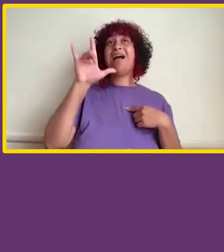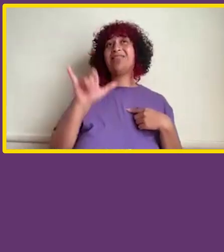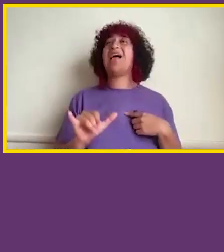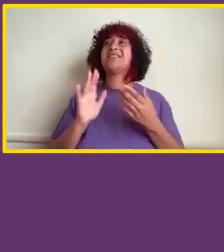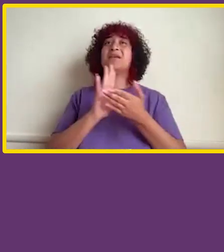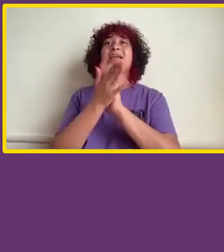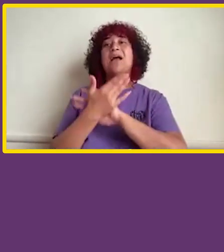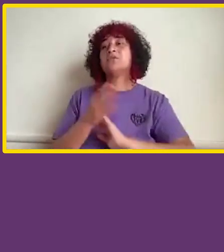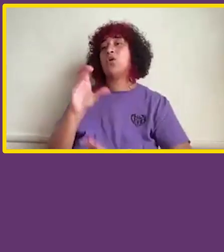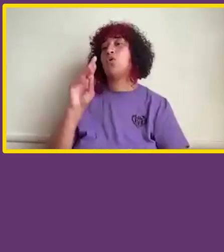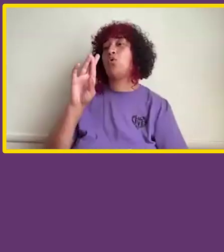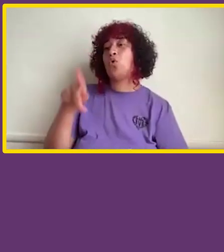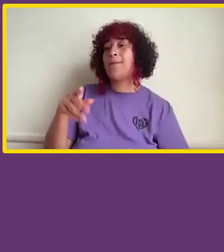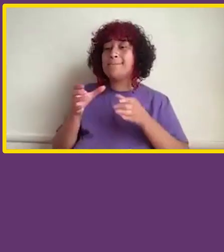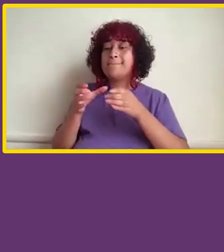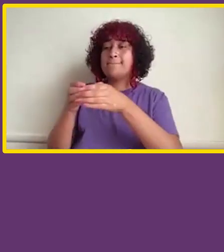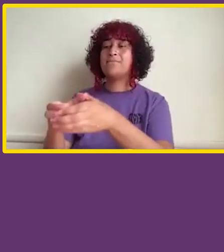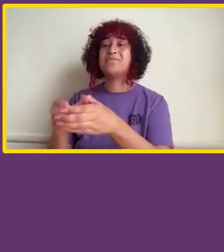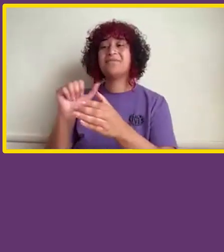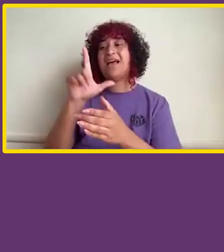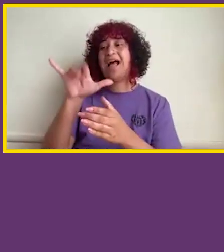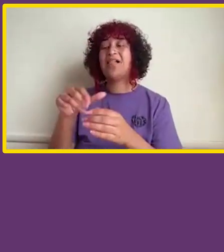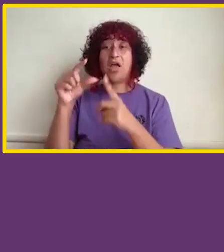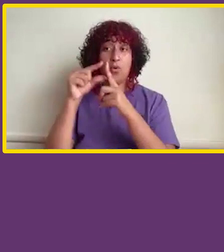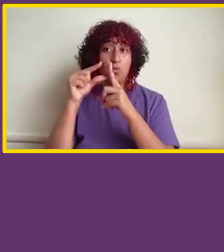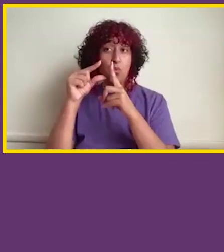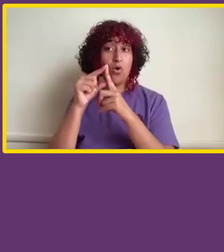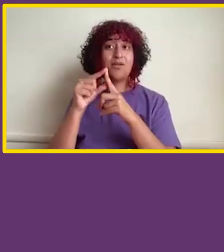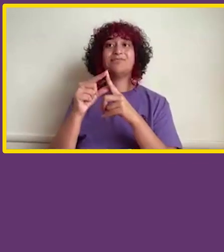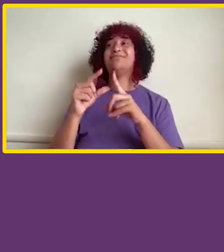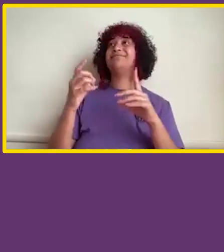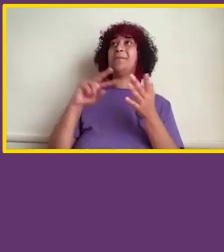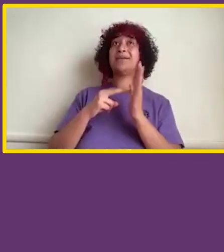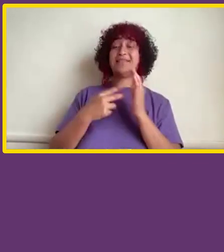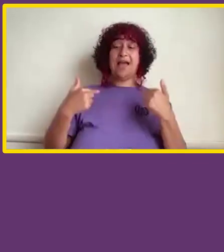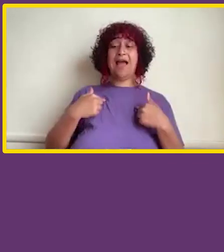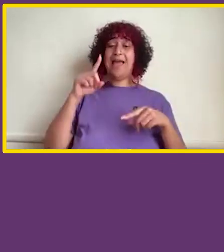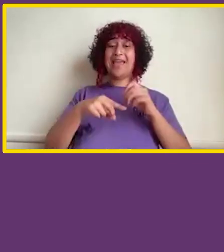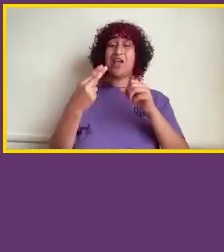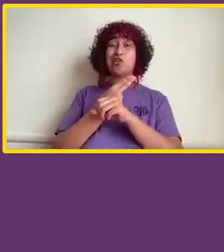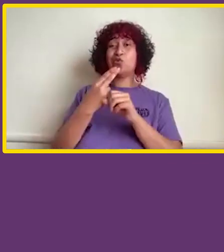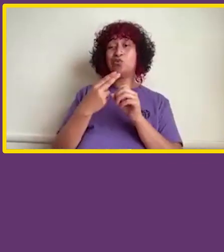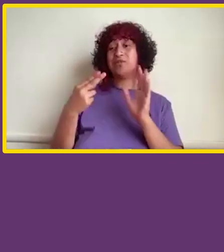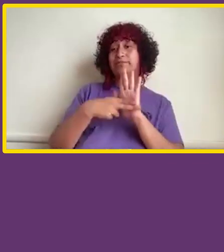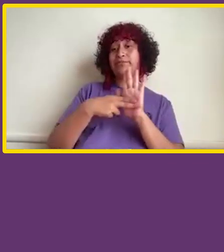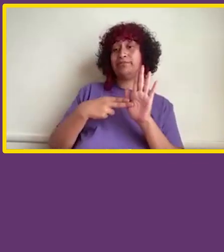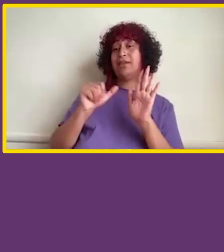this ally word. Like, turns out if I don't get to call myself an ally, and I shouldn't be